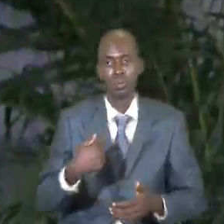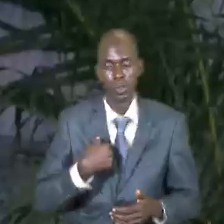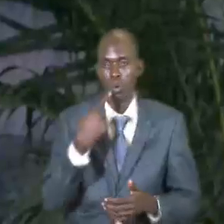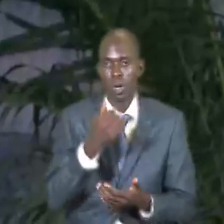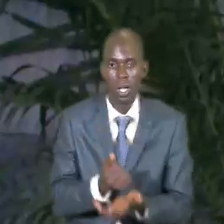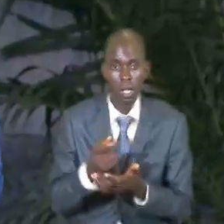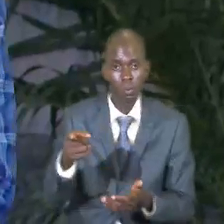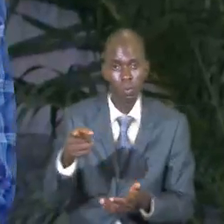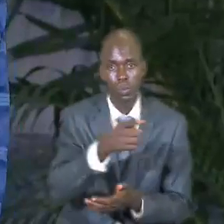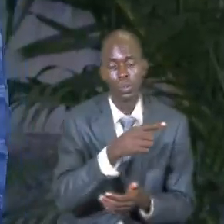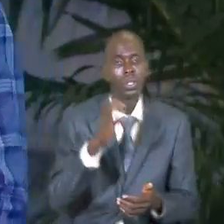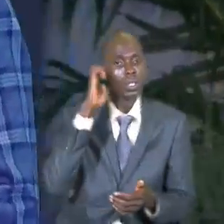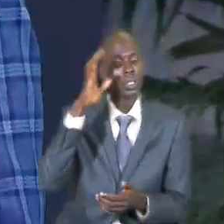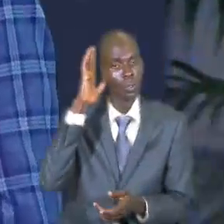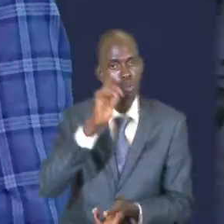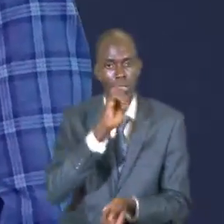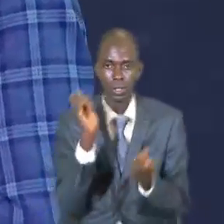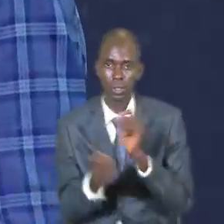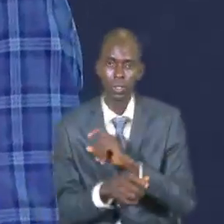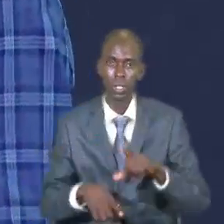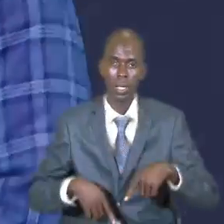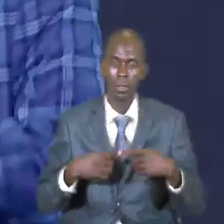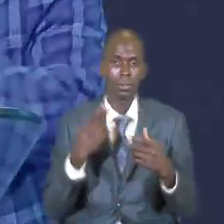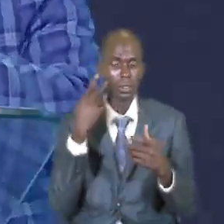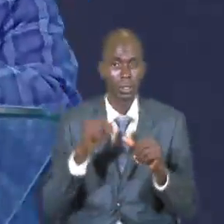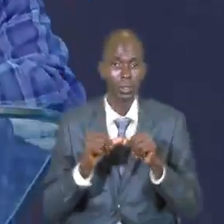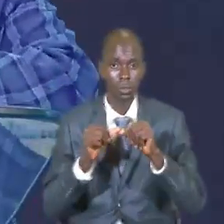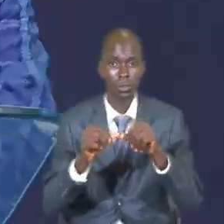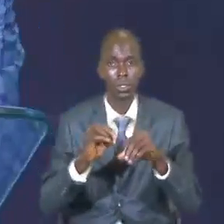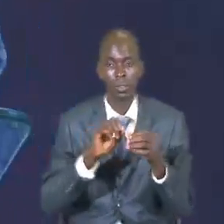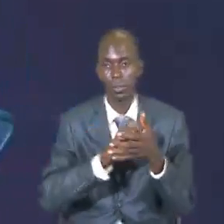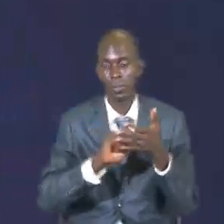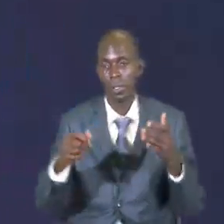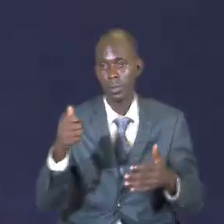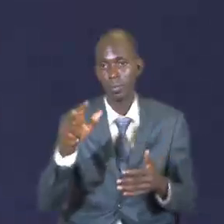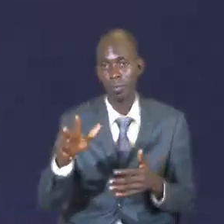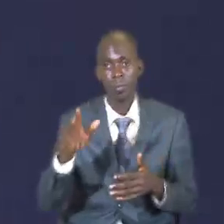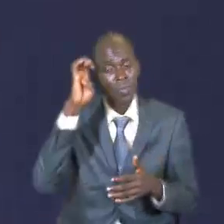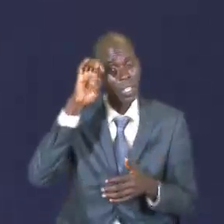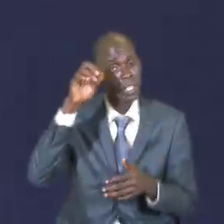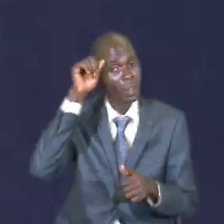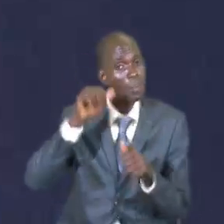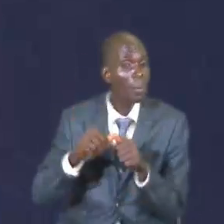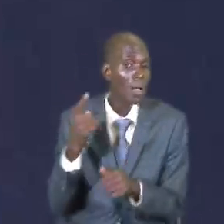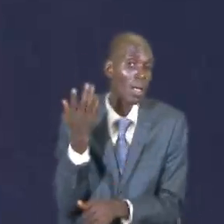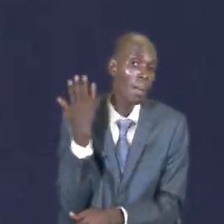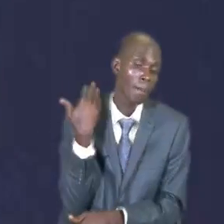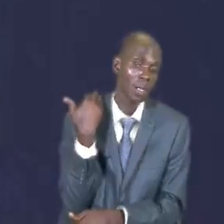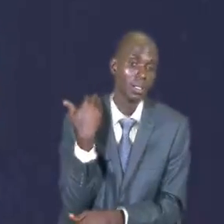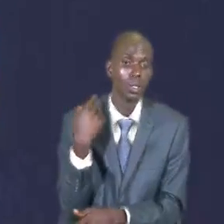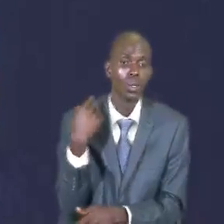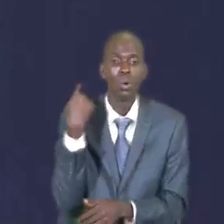around. Look at verse 13. He remembered the past. He said, who was before a blasphemer?